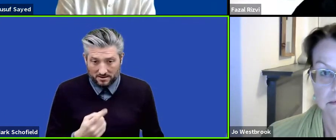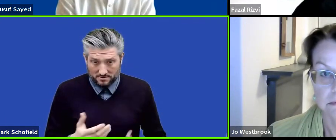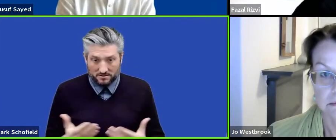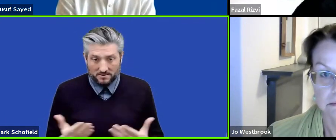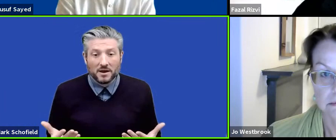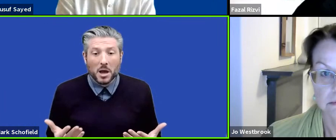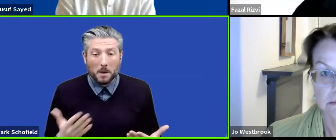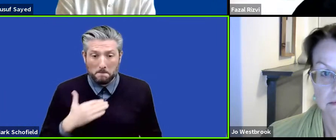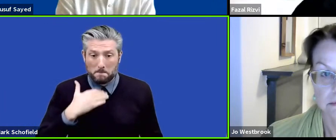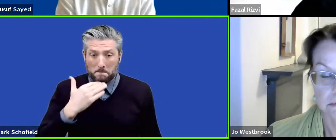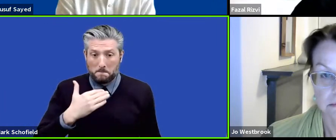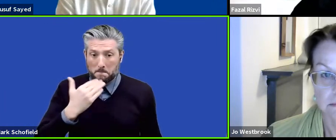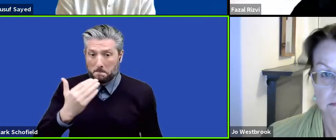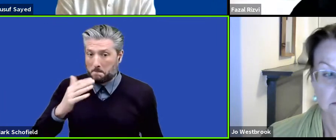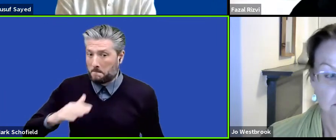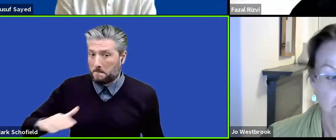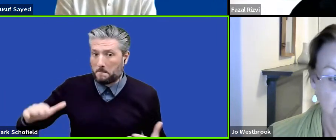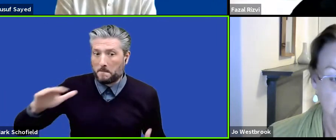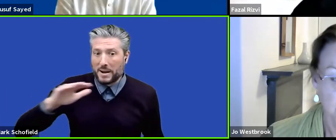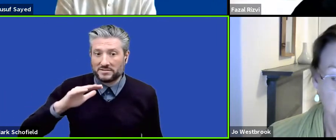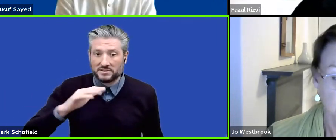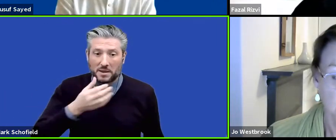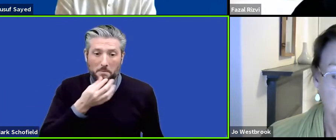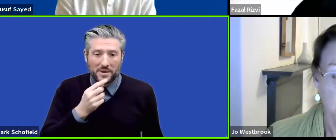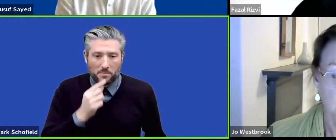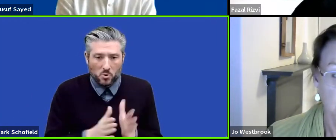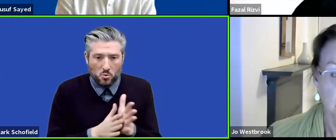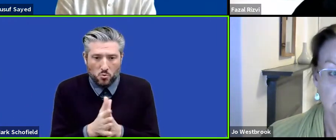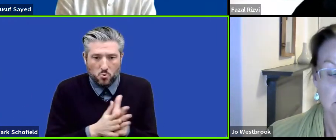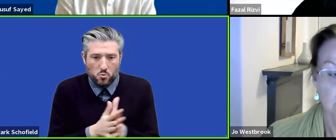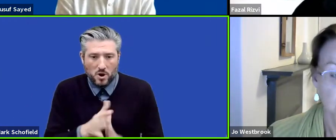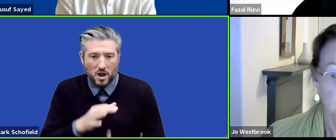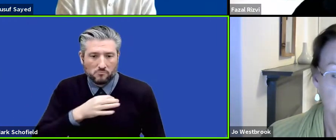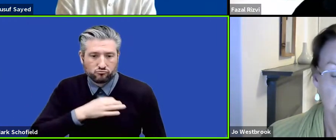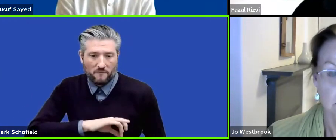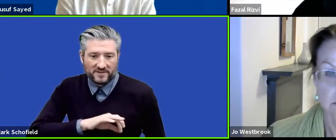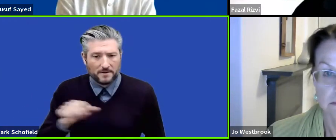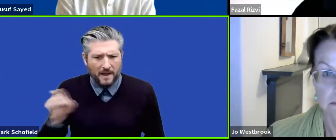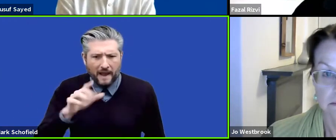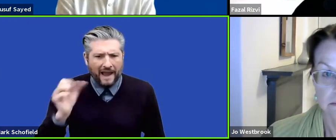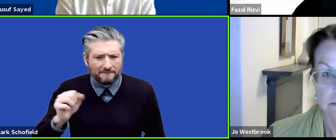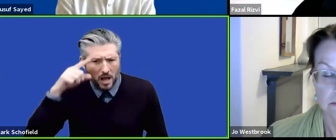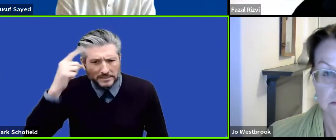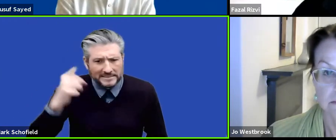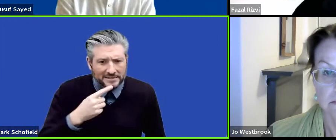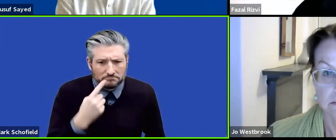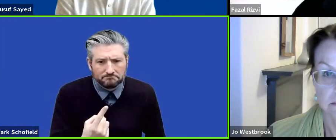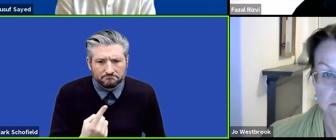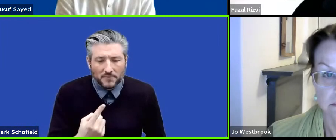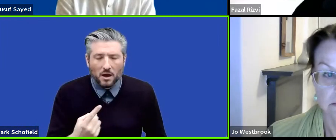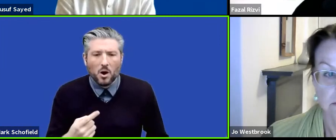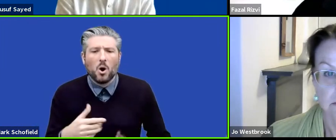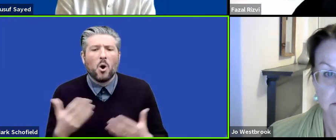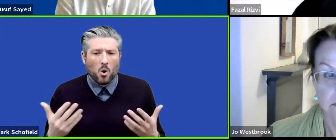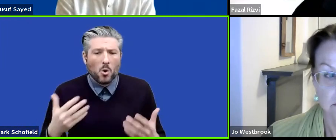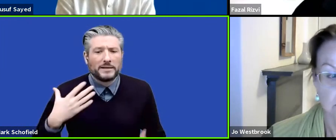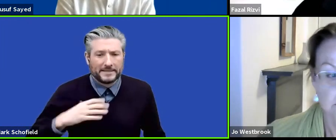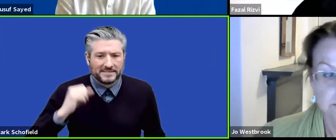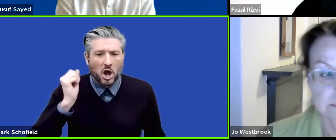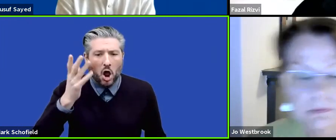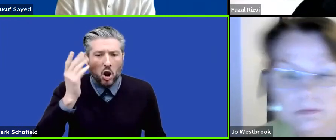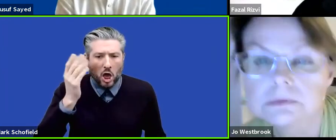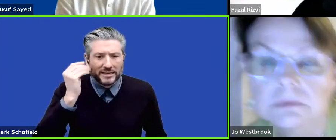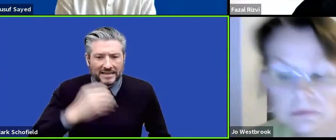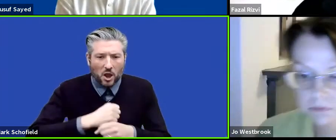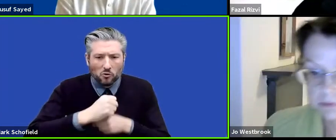pundits who are telling us what to do. People are advocating we need learning recovery programs when school begins. People are saying